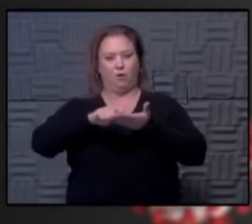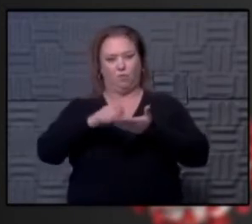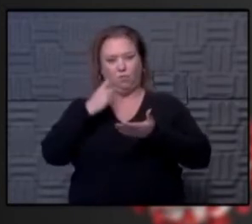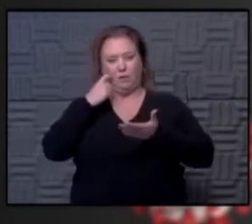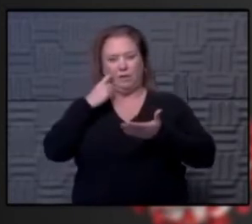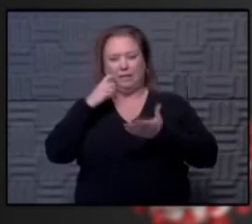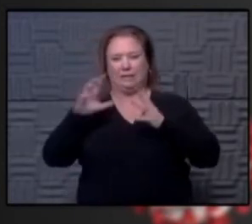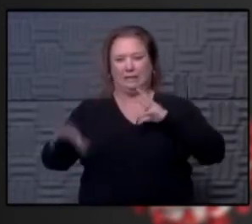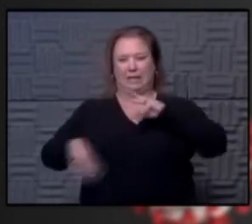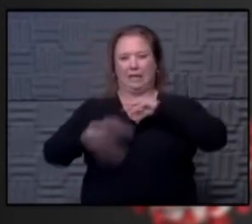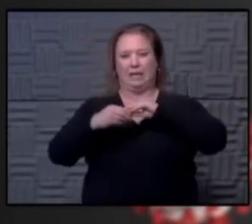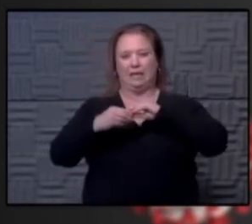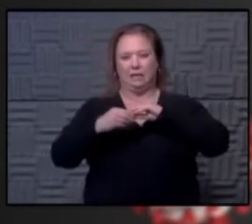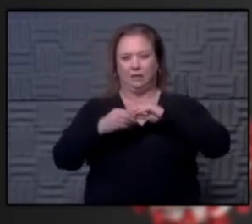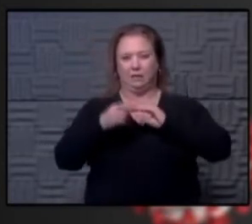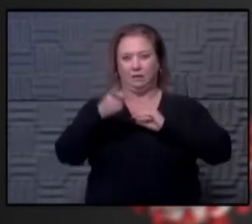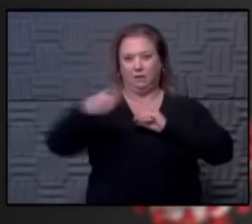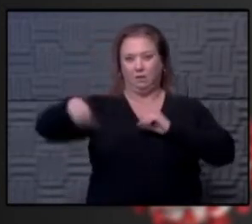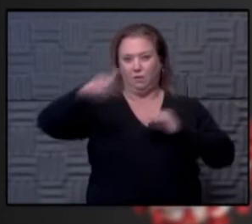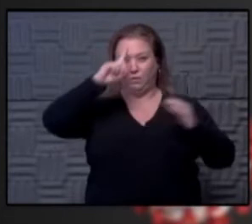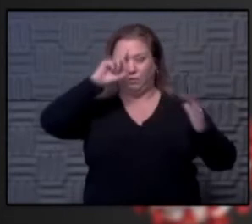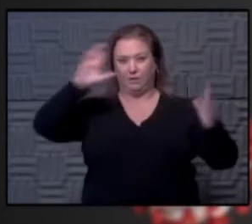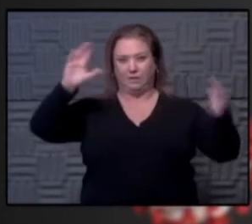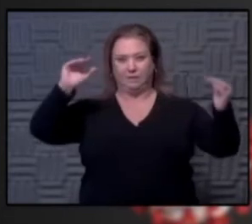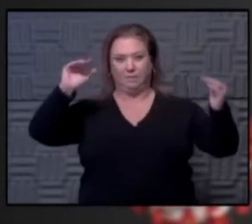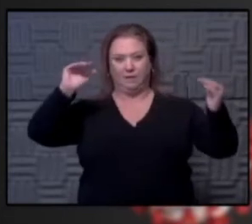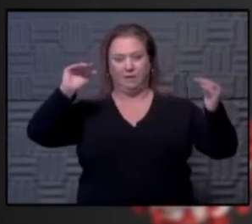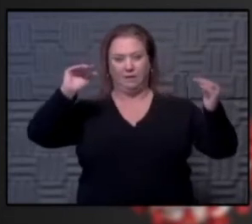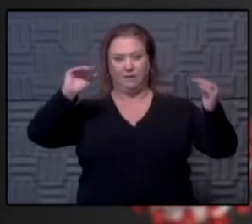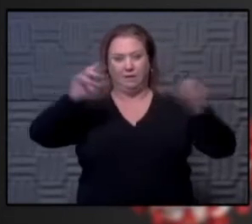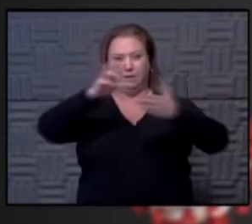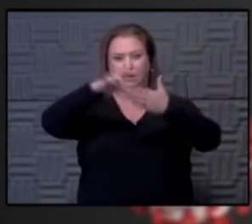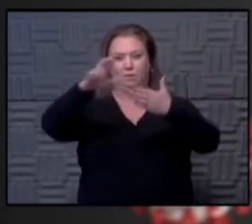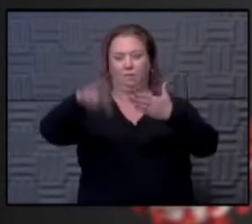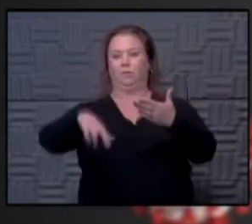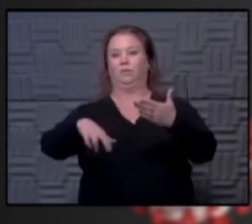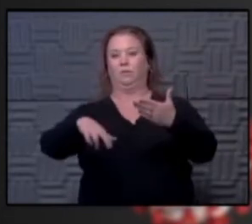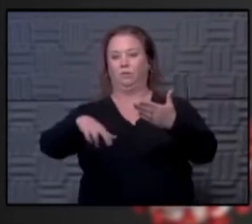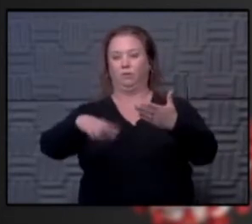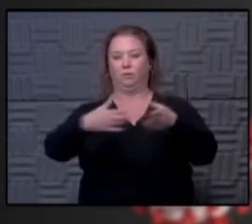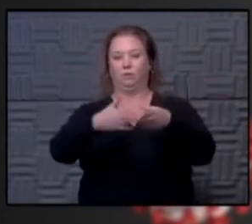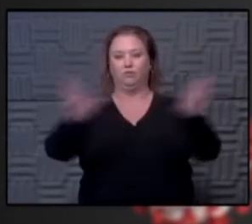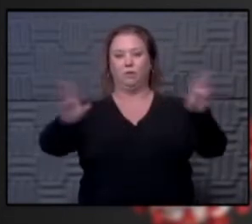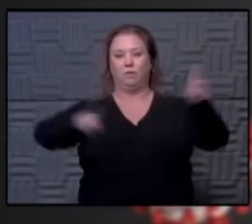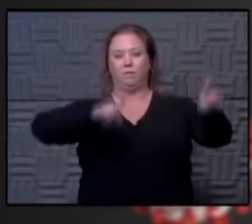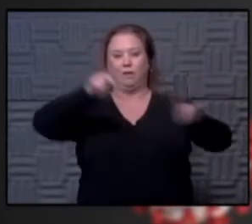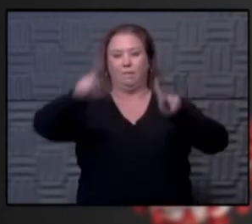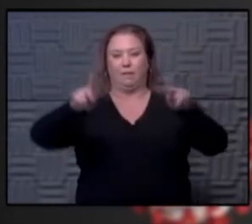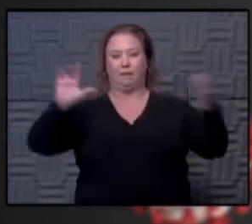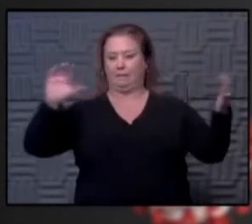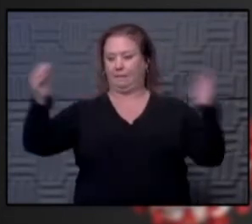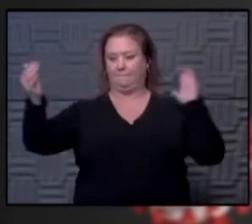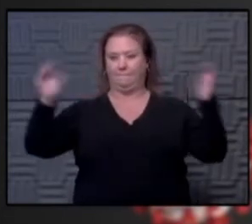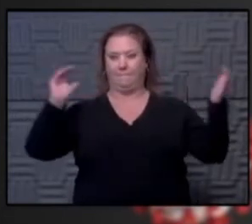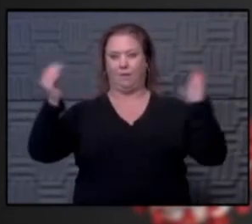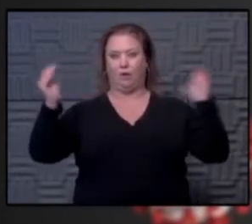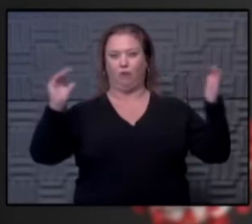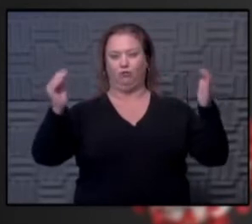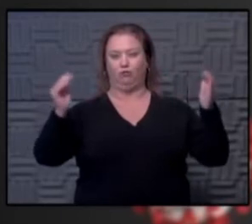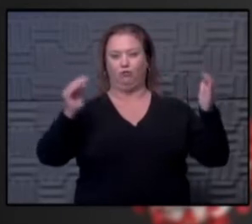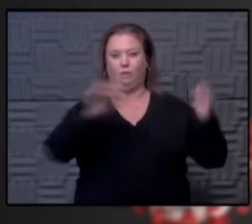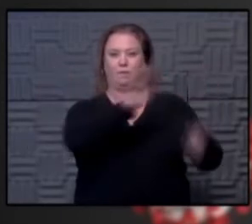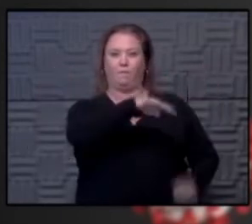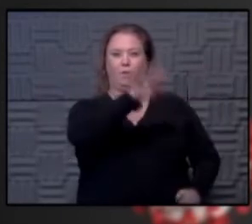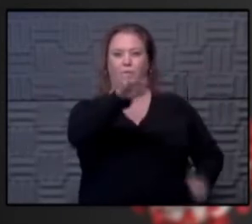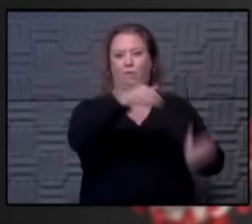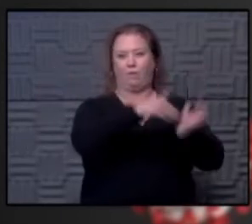too, kind of on this theme. Would you expect the results in the general public to mirror what the drug